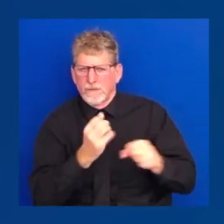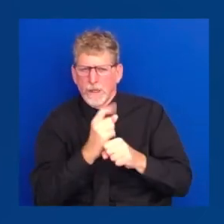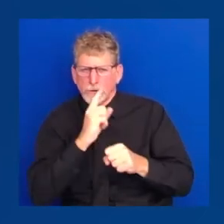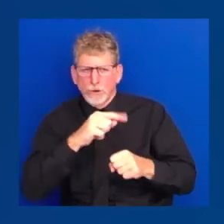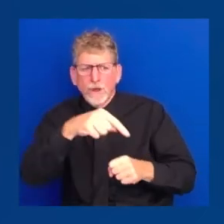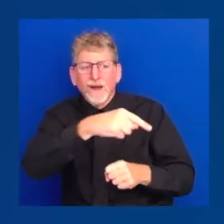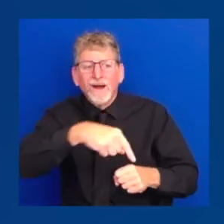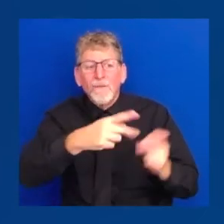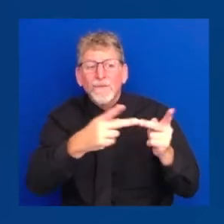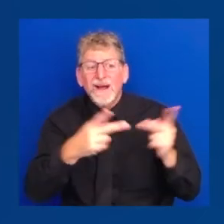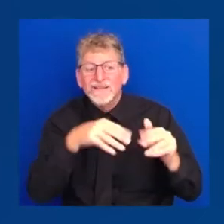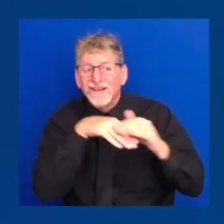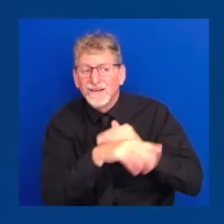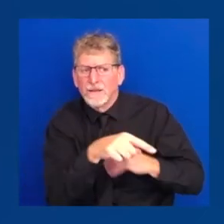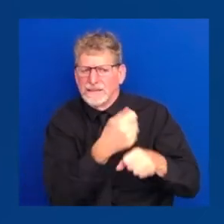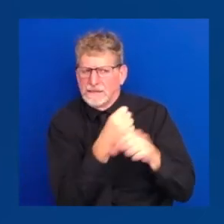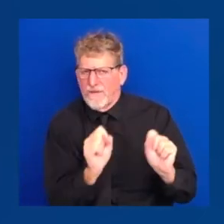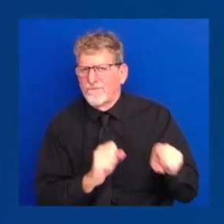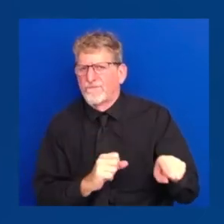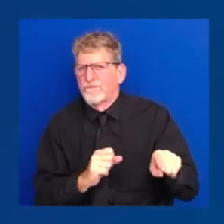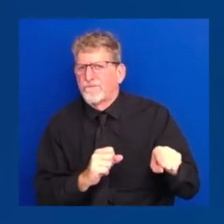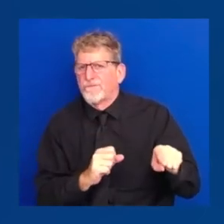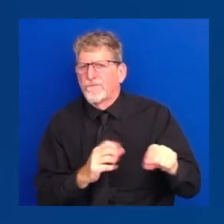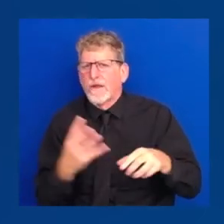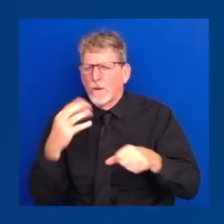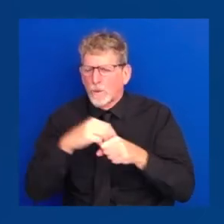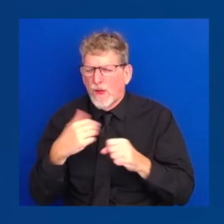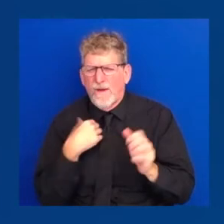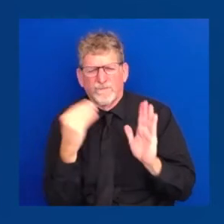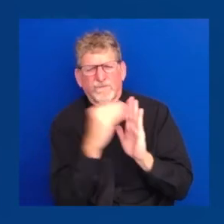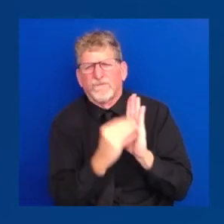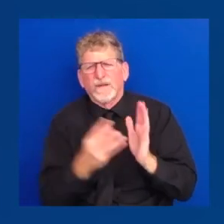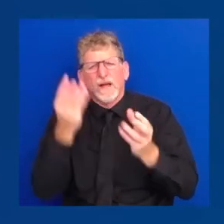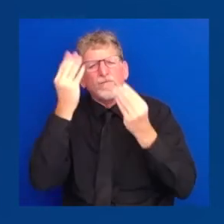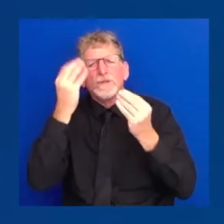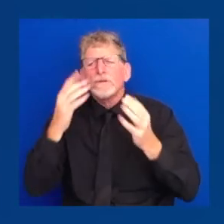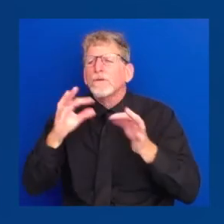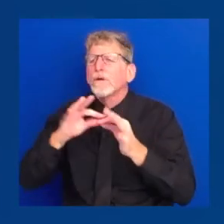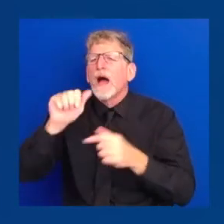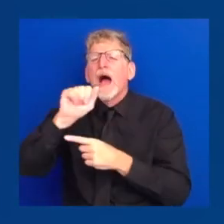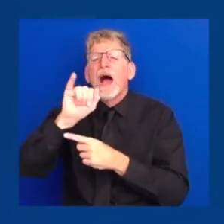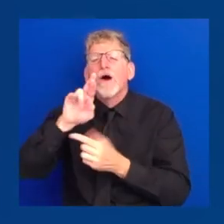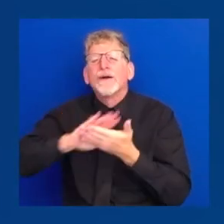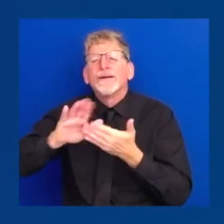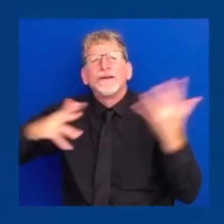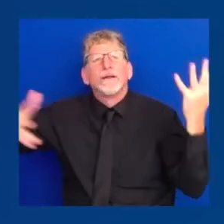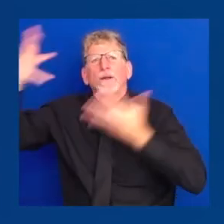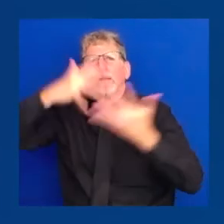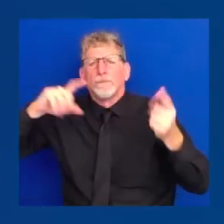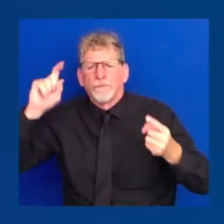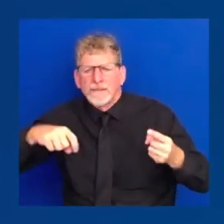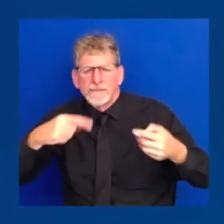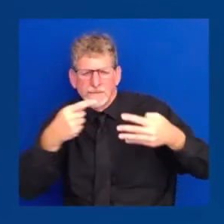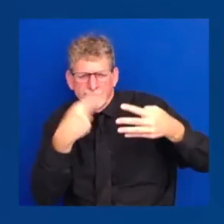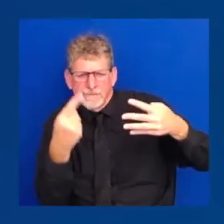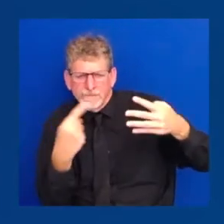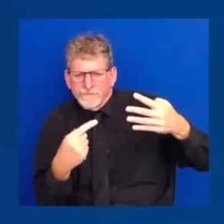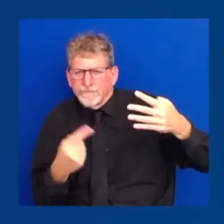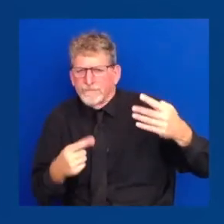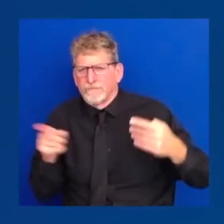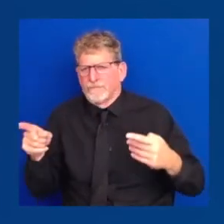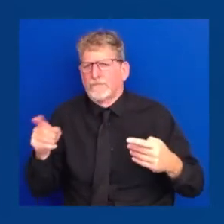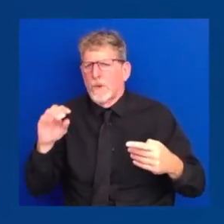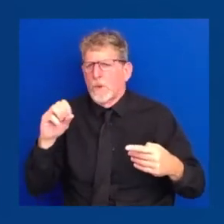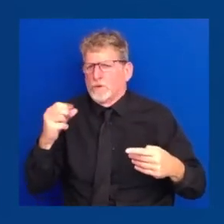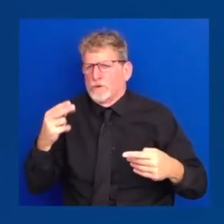talked about earlier, on ventilation. We will work with Congress to provide paid sick leave to workers who need to